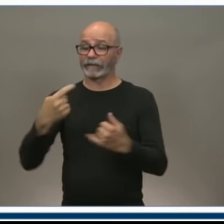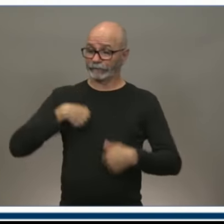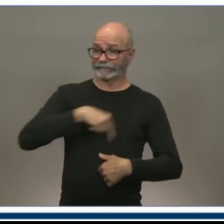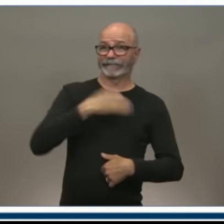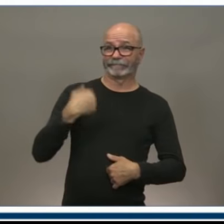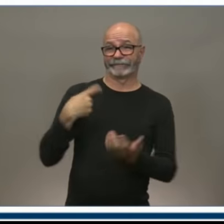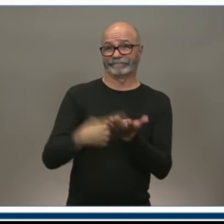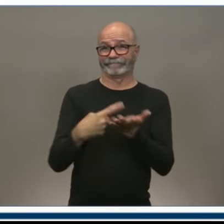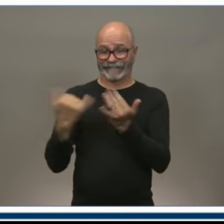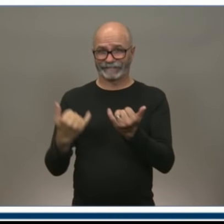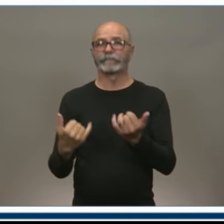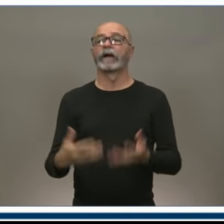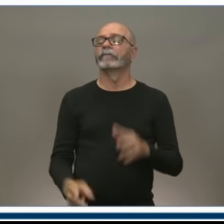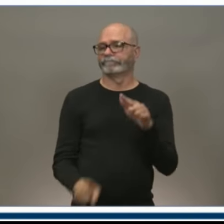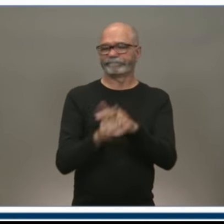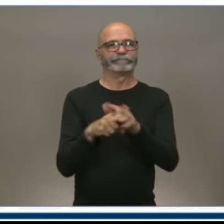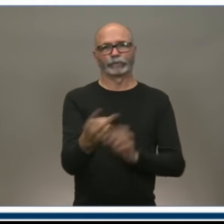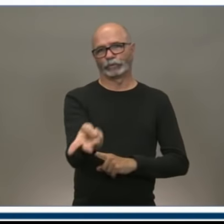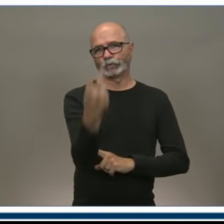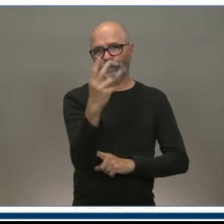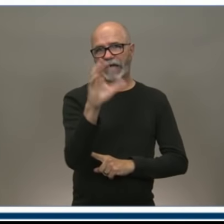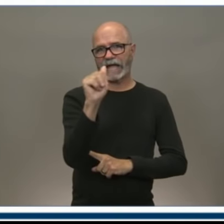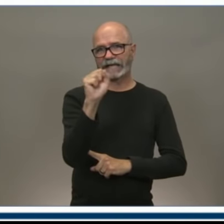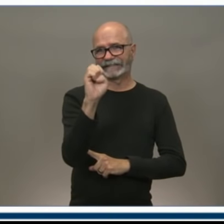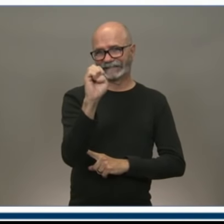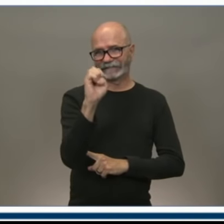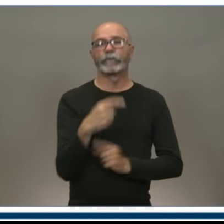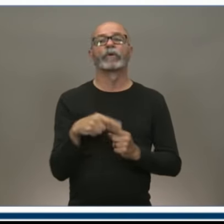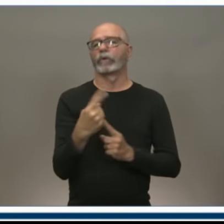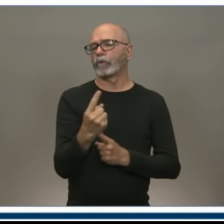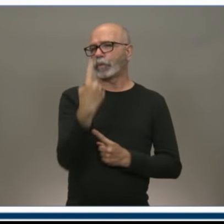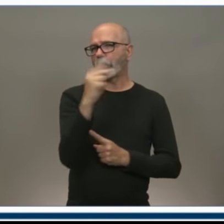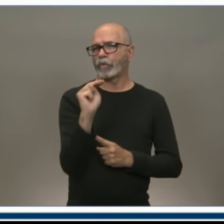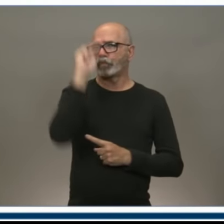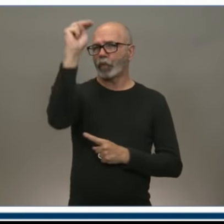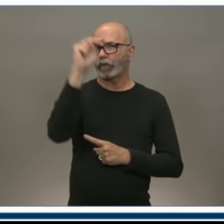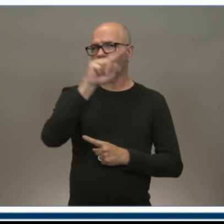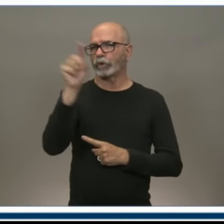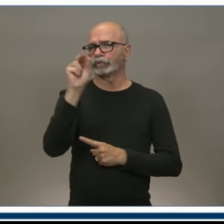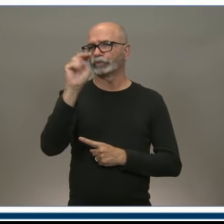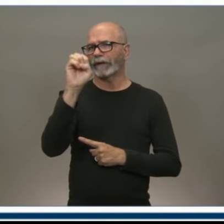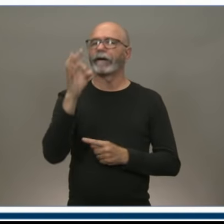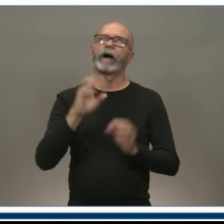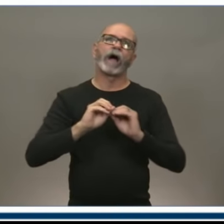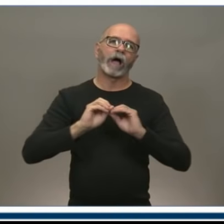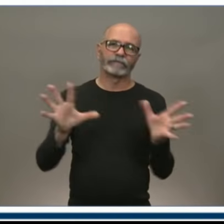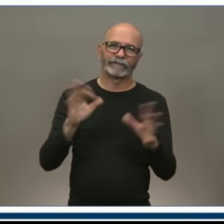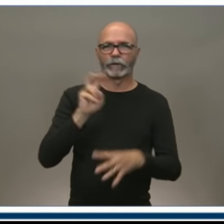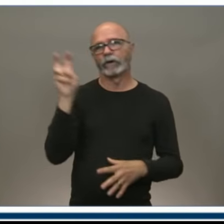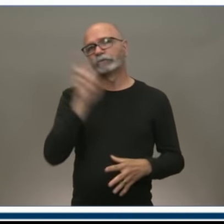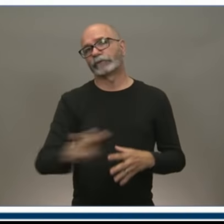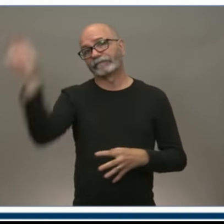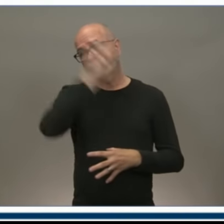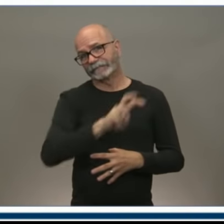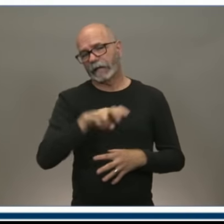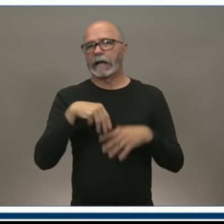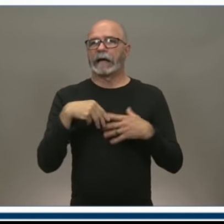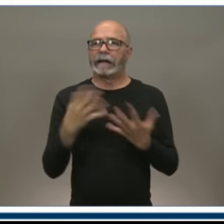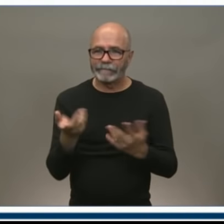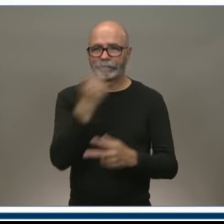COVID-19. One case is in the northern zone and is related to travel outside of the Atlantic bubble. The traveler